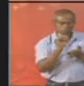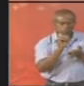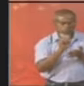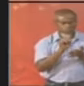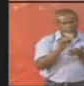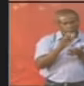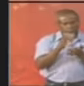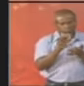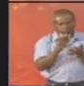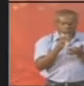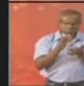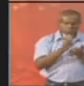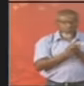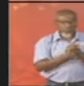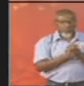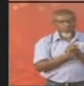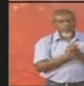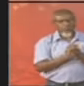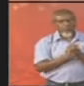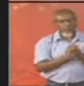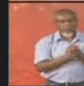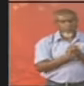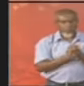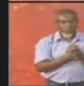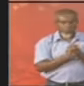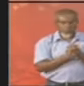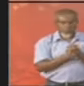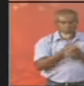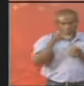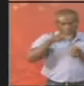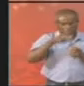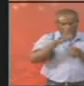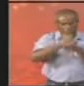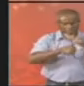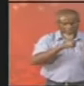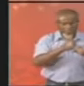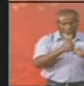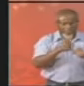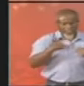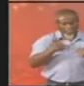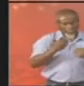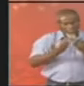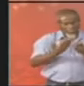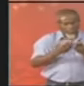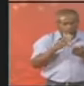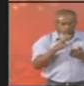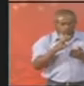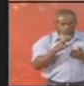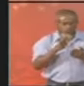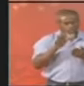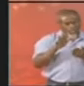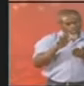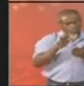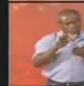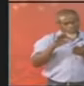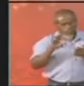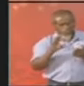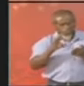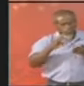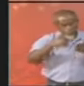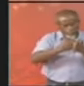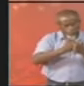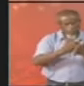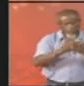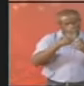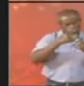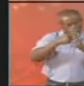minister and the CMO has stressed. I think for the year we have had over 400 or 500 cases or new cases. But there seems to be a